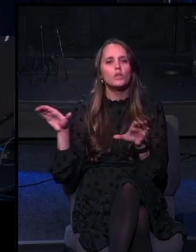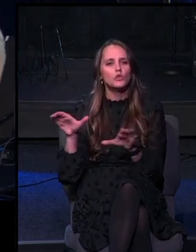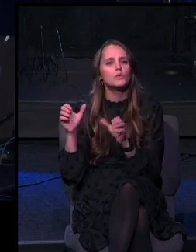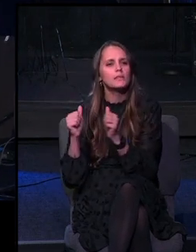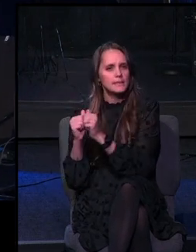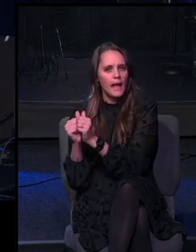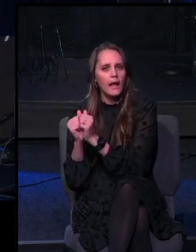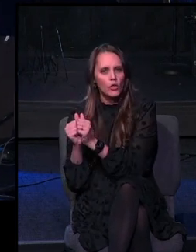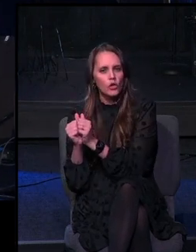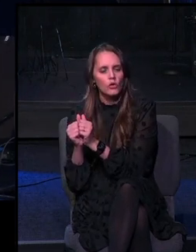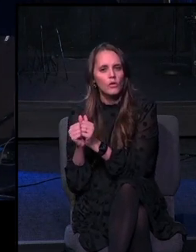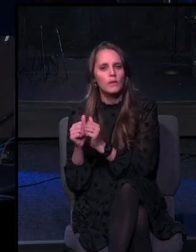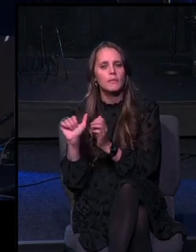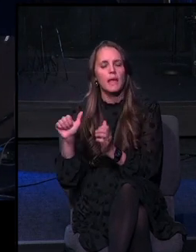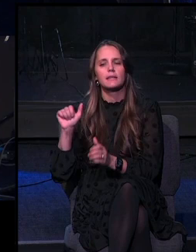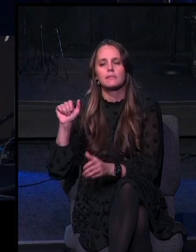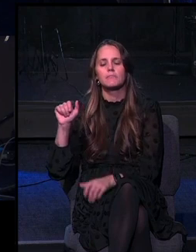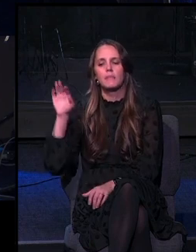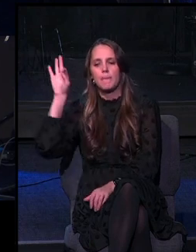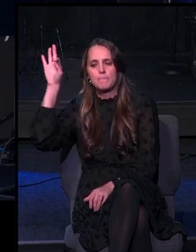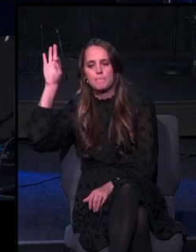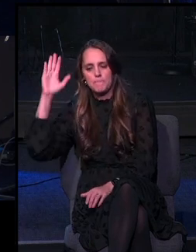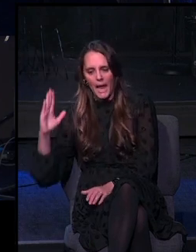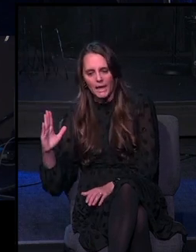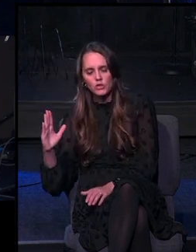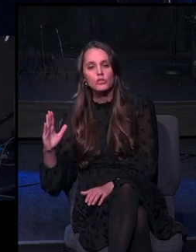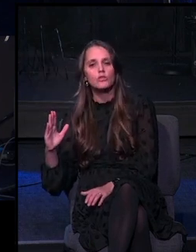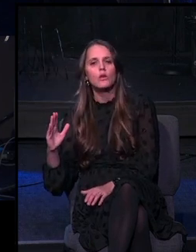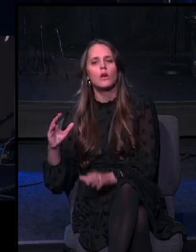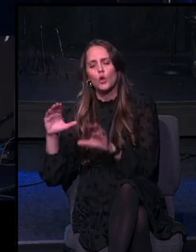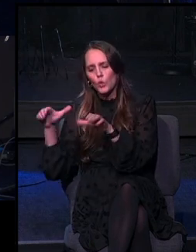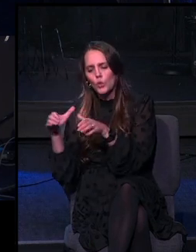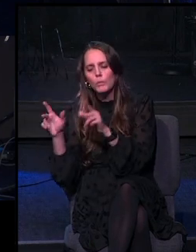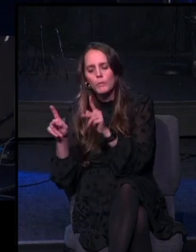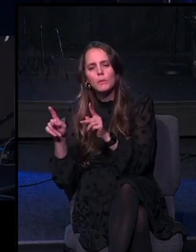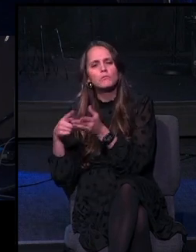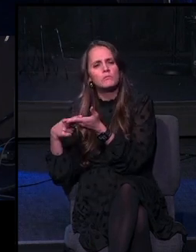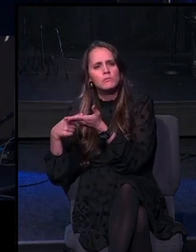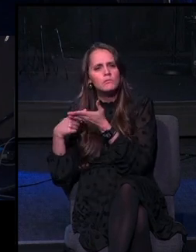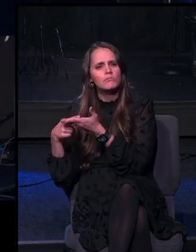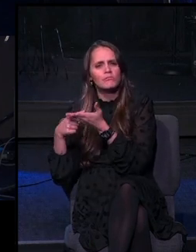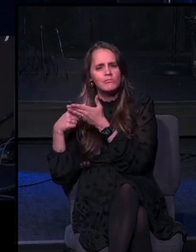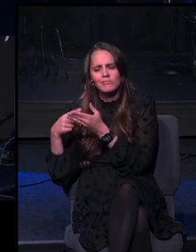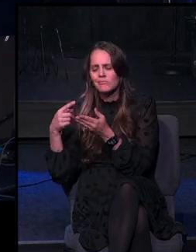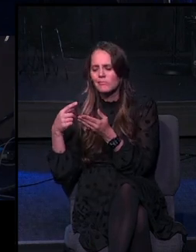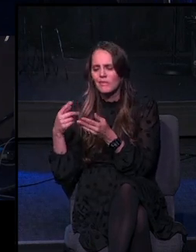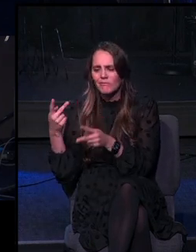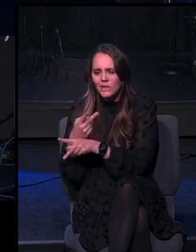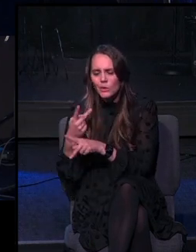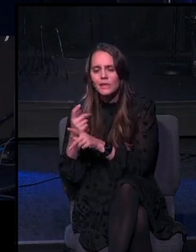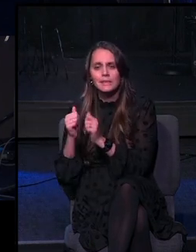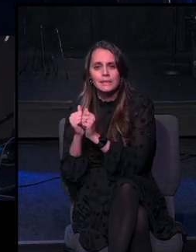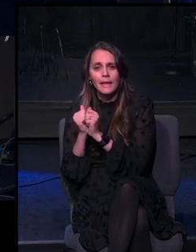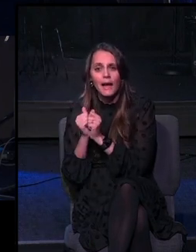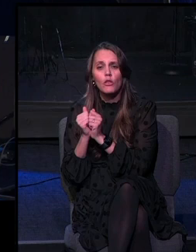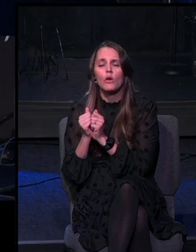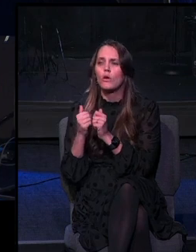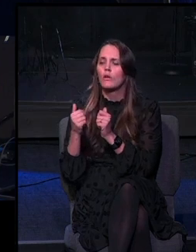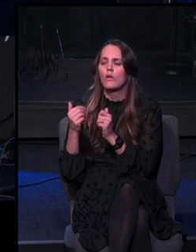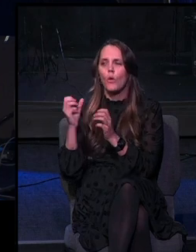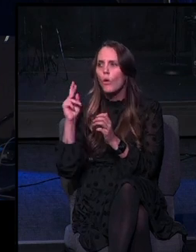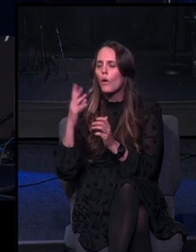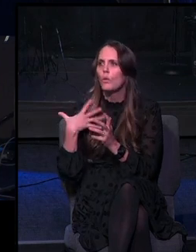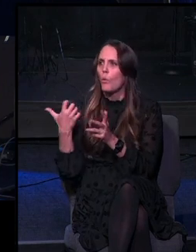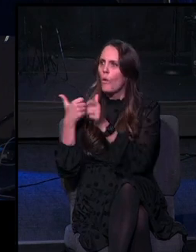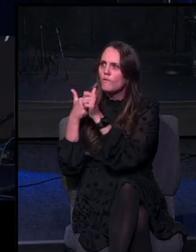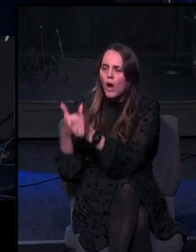model of a pastor and a group of people that are discerning it together to say, okay, God, we want to follow you. We want to be Holy Spirit-led, just like the early